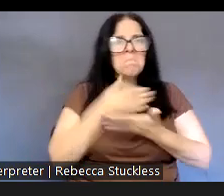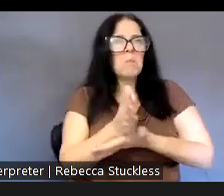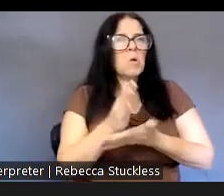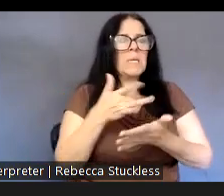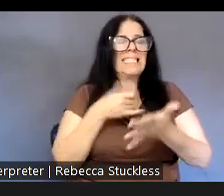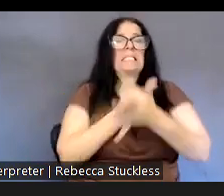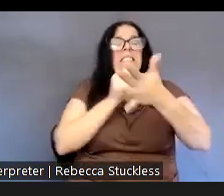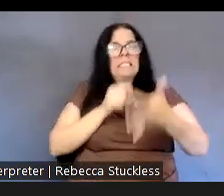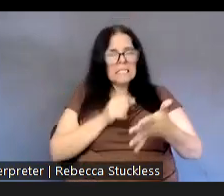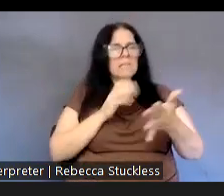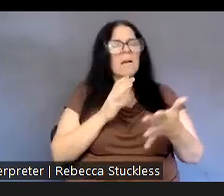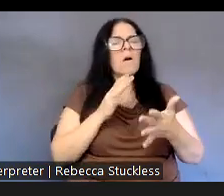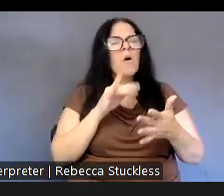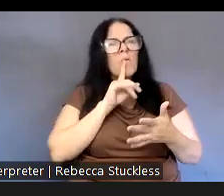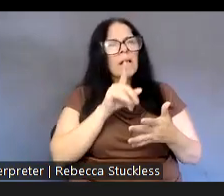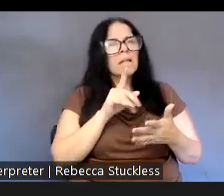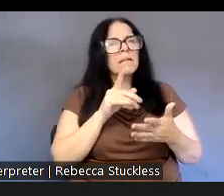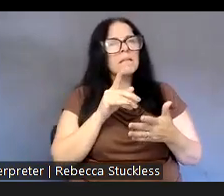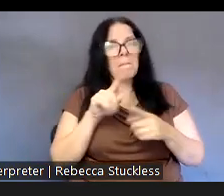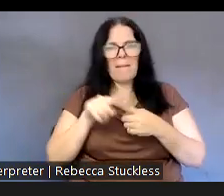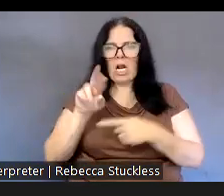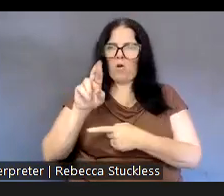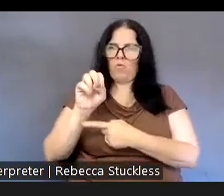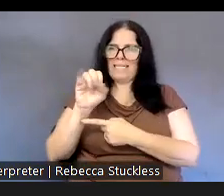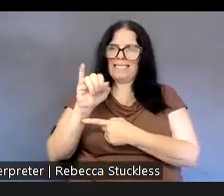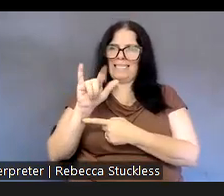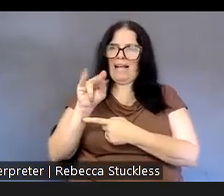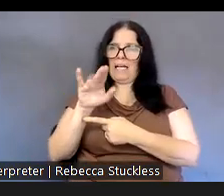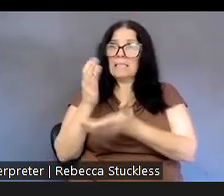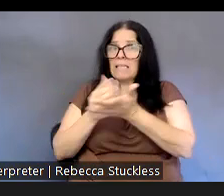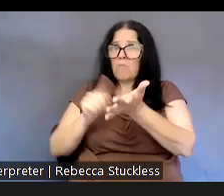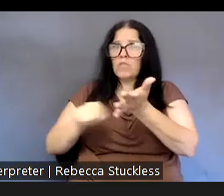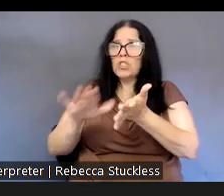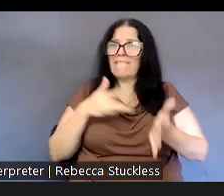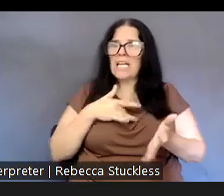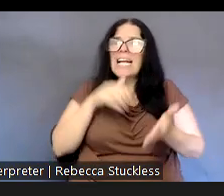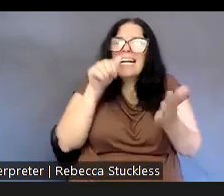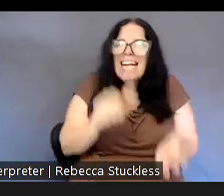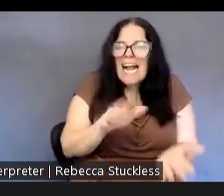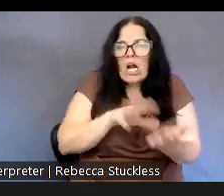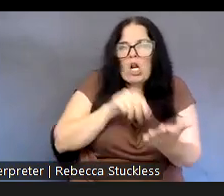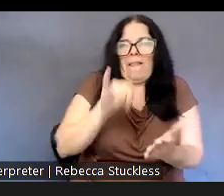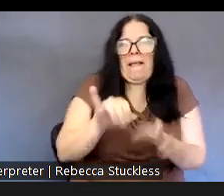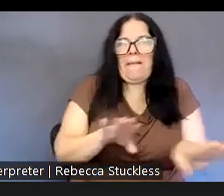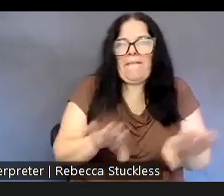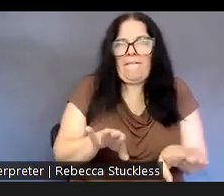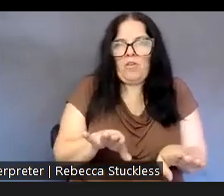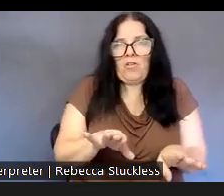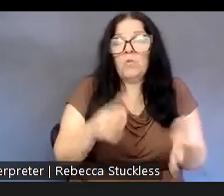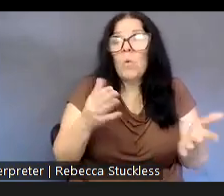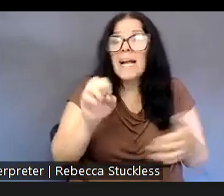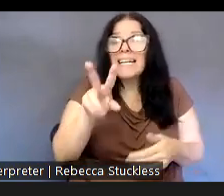researchers believe it can be taught. So even potentially someone lower